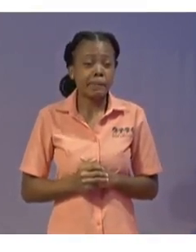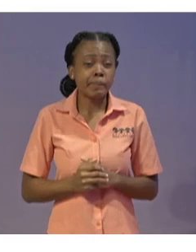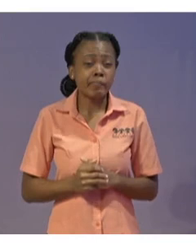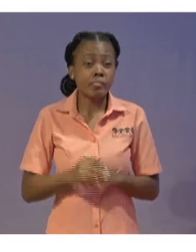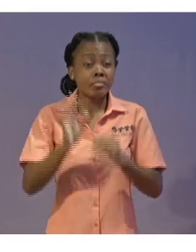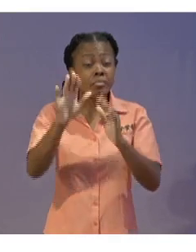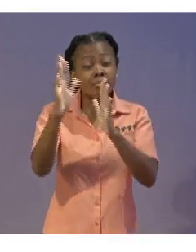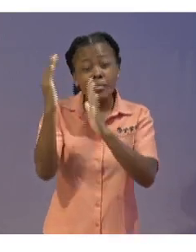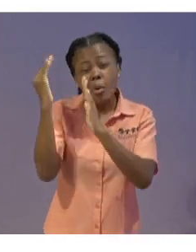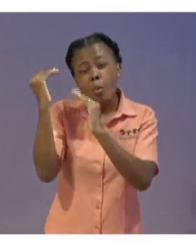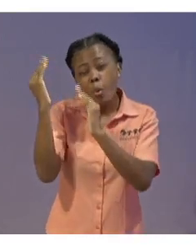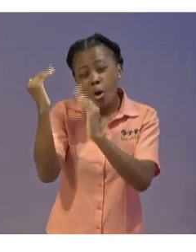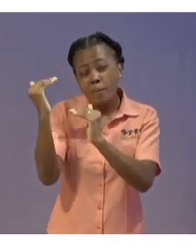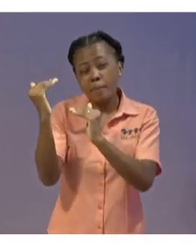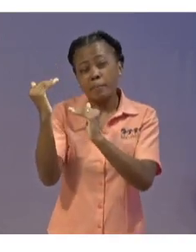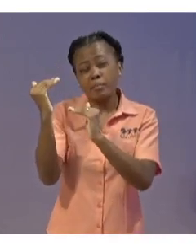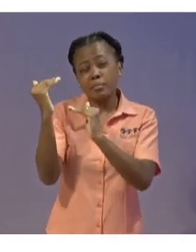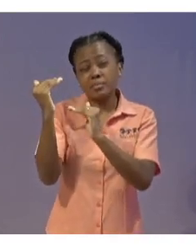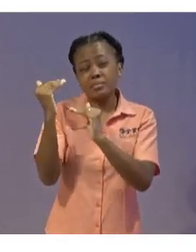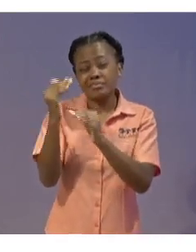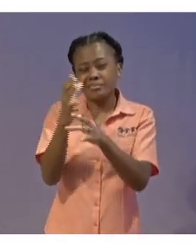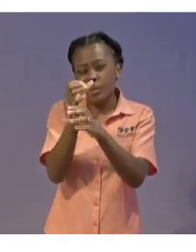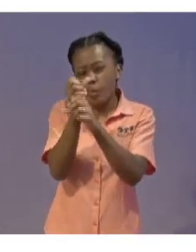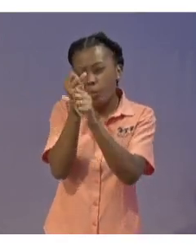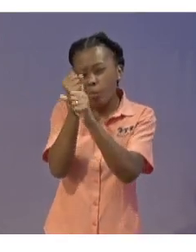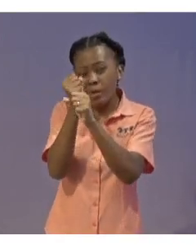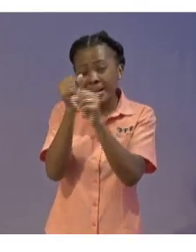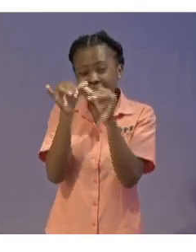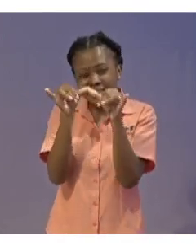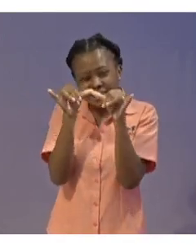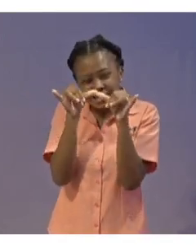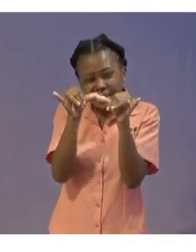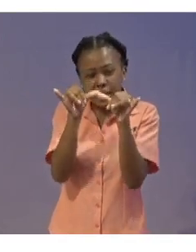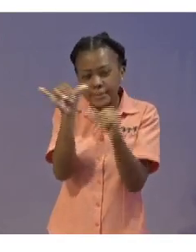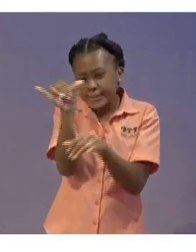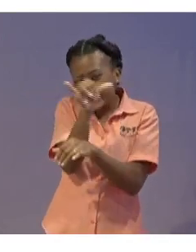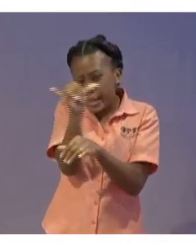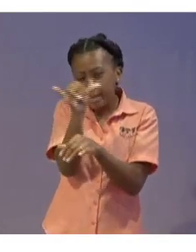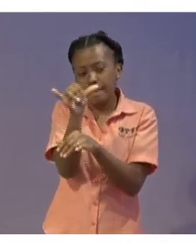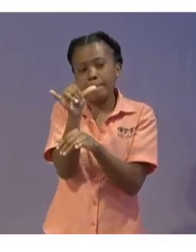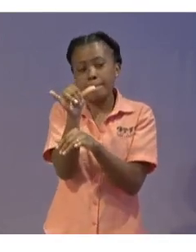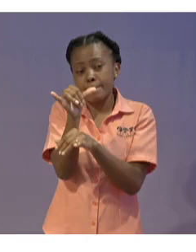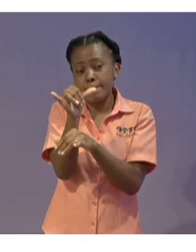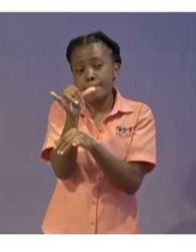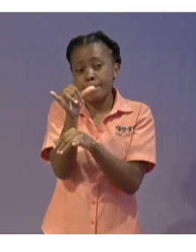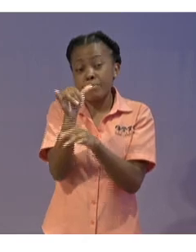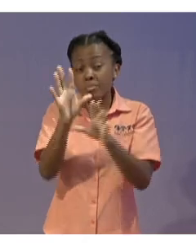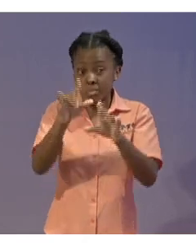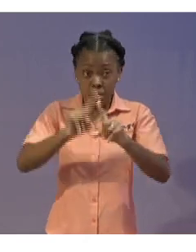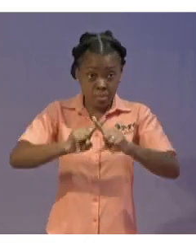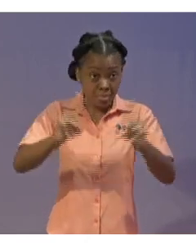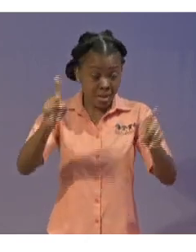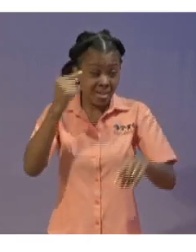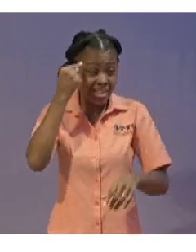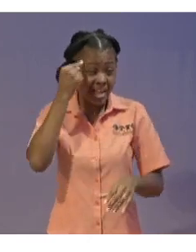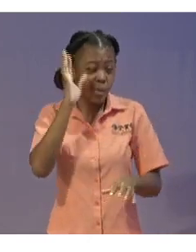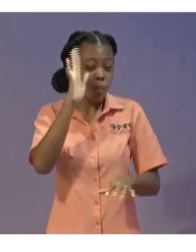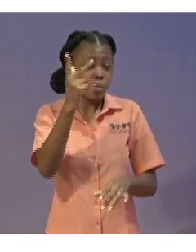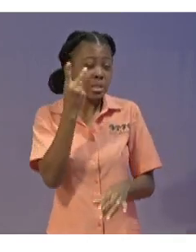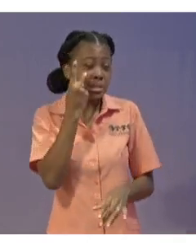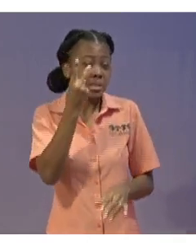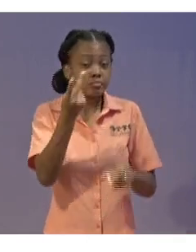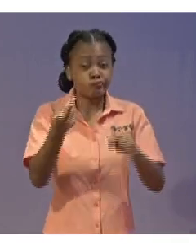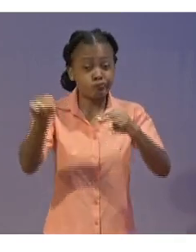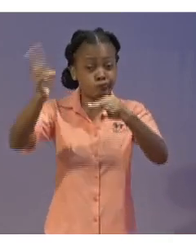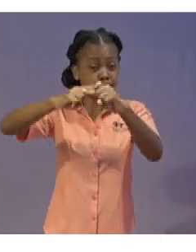have maintenance of that for as long as possible, but we're looking at that against the backdrop of potential community introduction of the far more